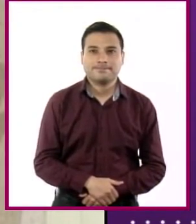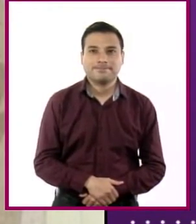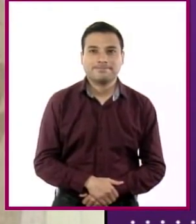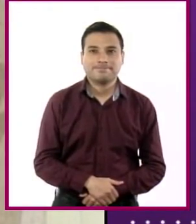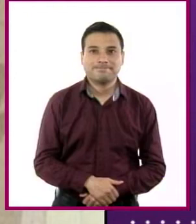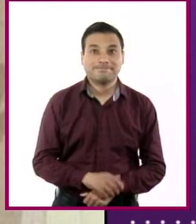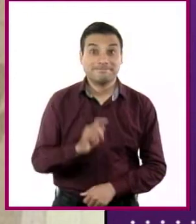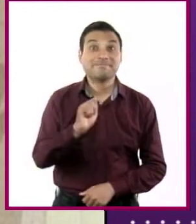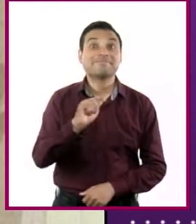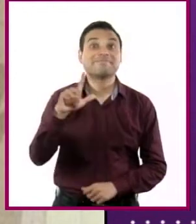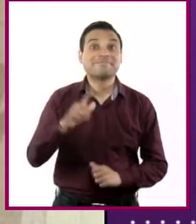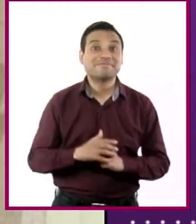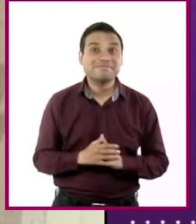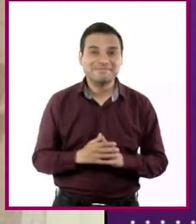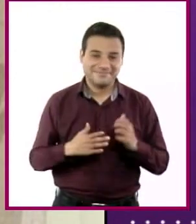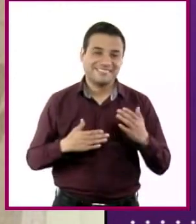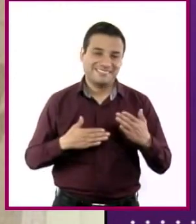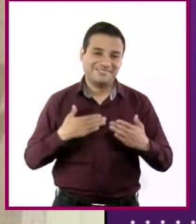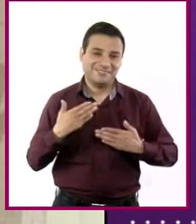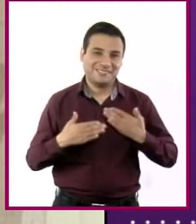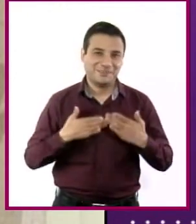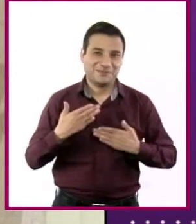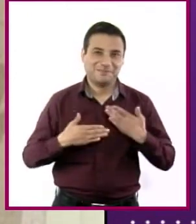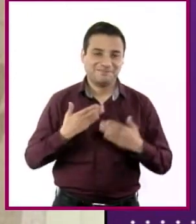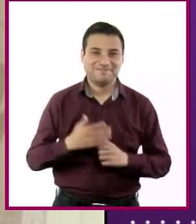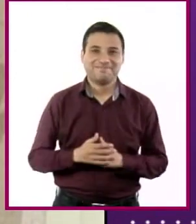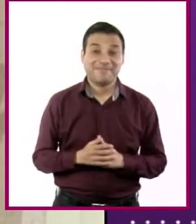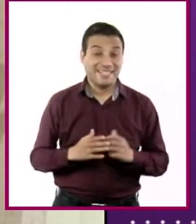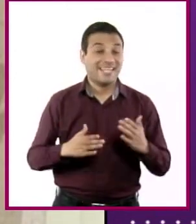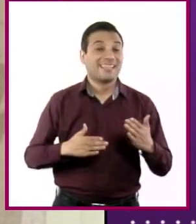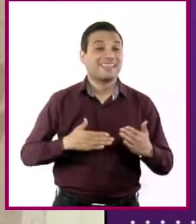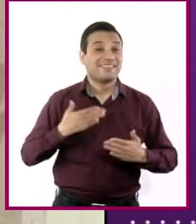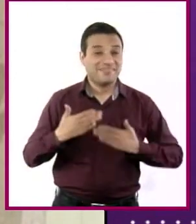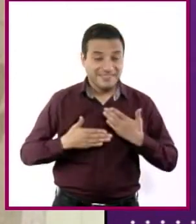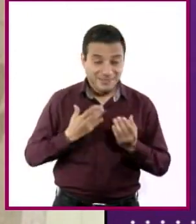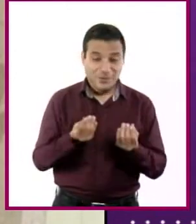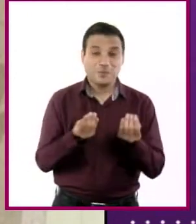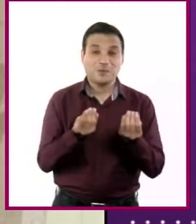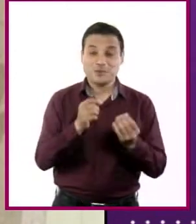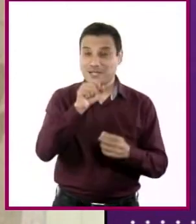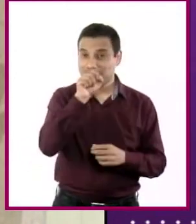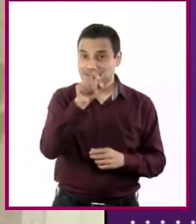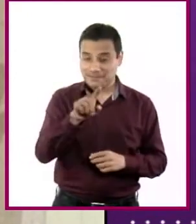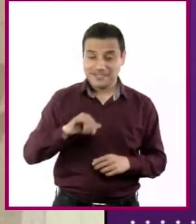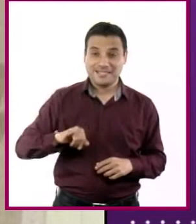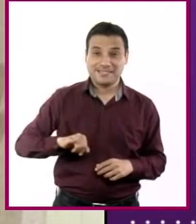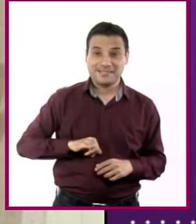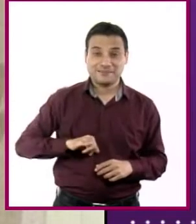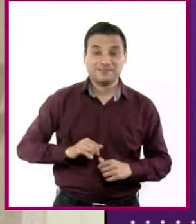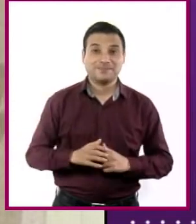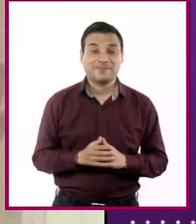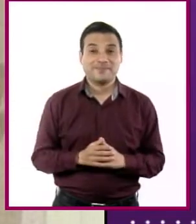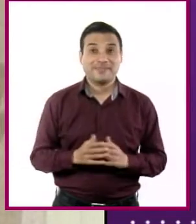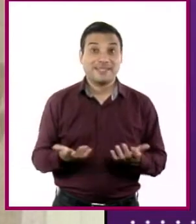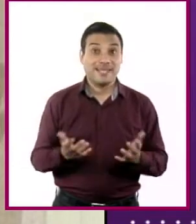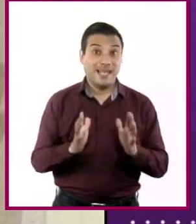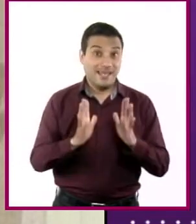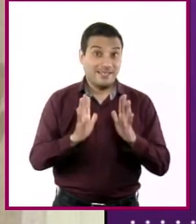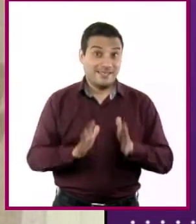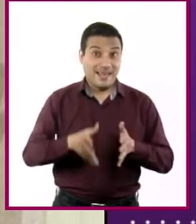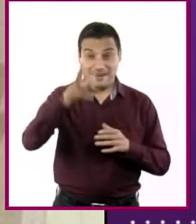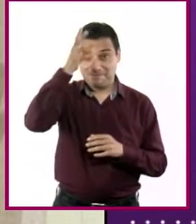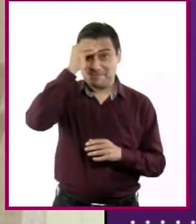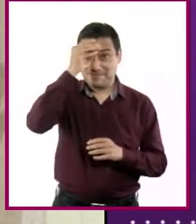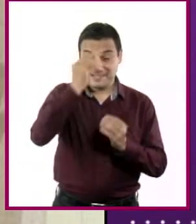¿Qué tal? ¿Divertido, no? Muy divertido e interesante, Sandy. Además de divertirnos, también aprendimos